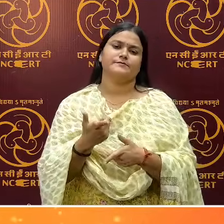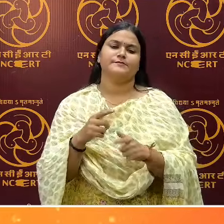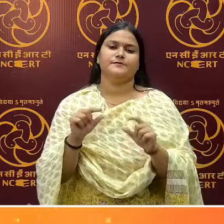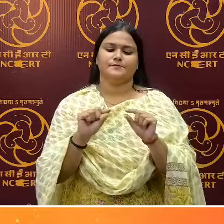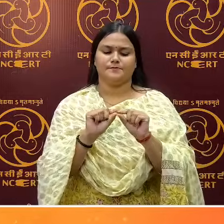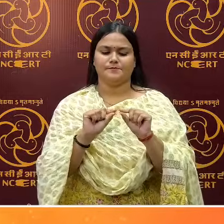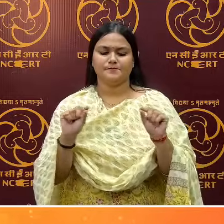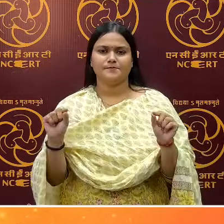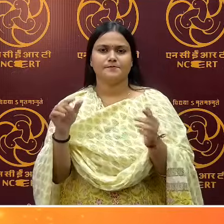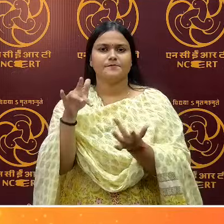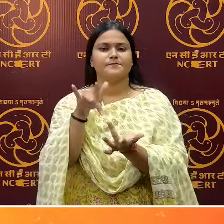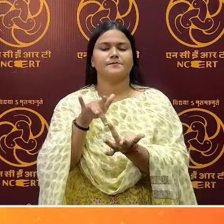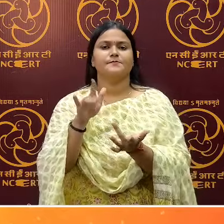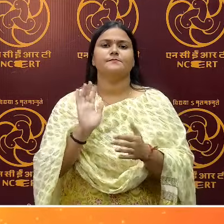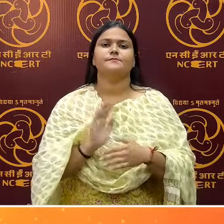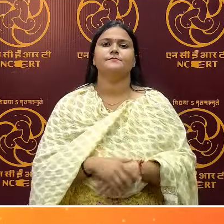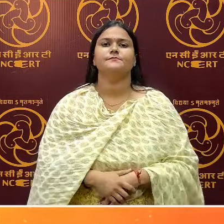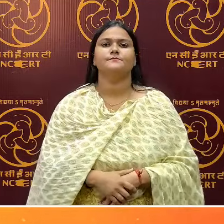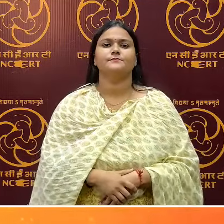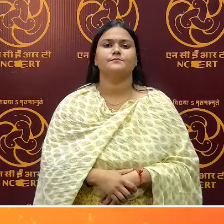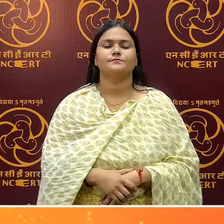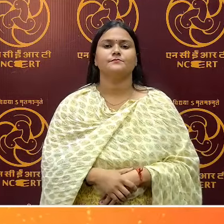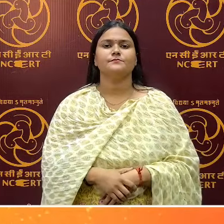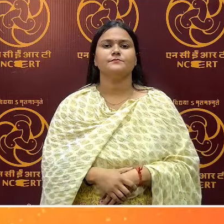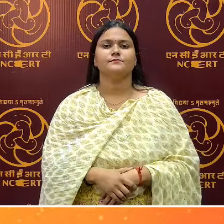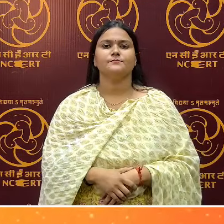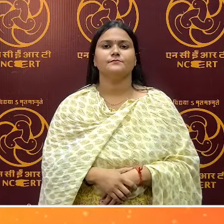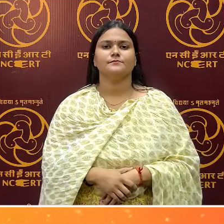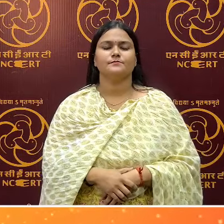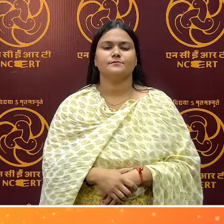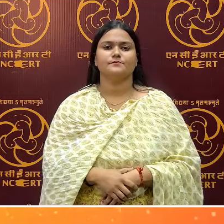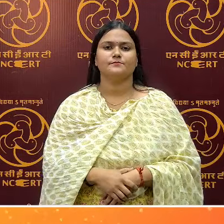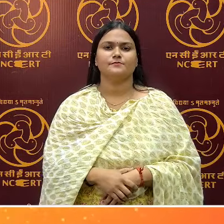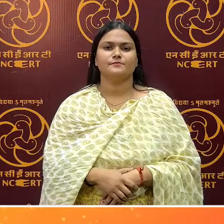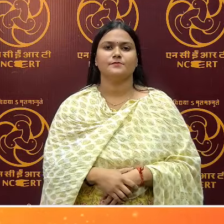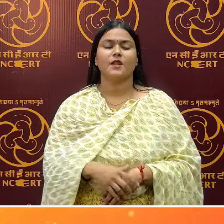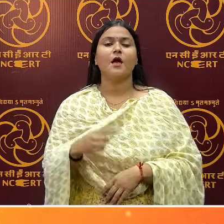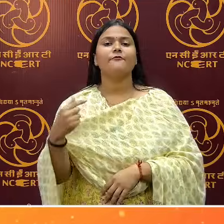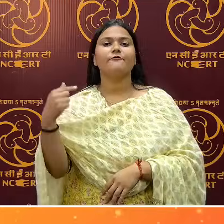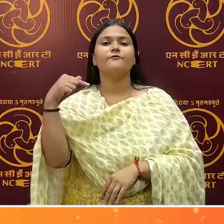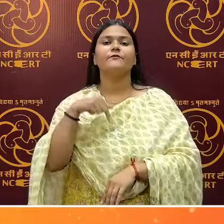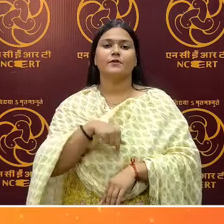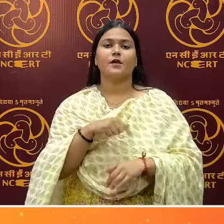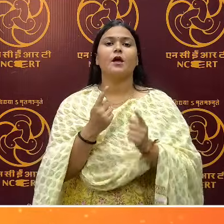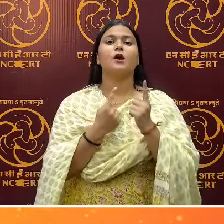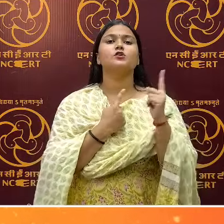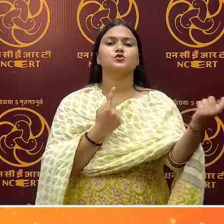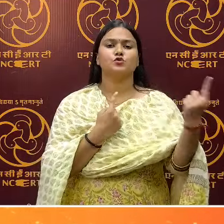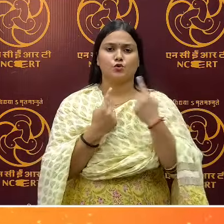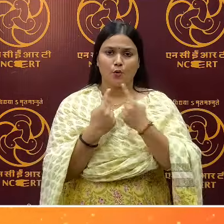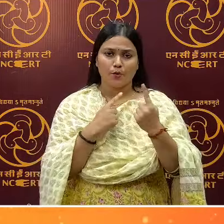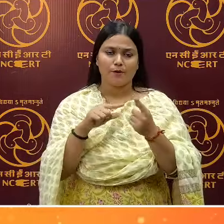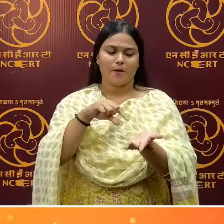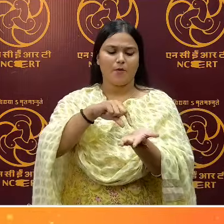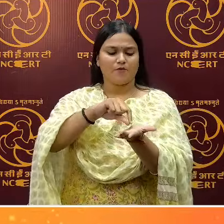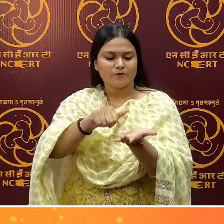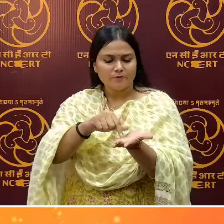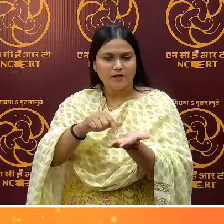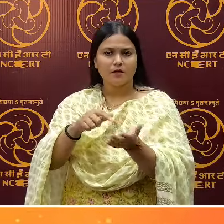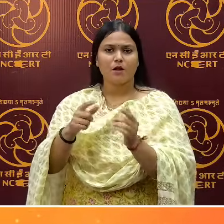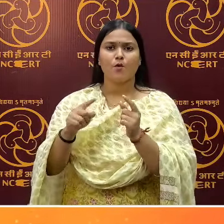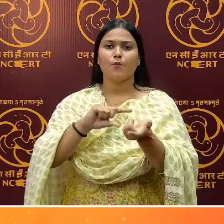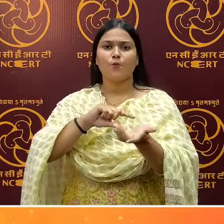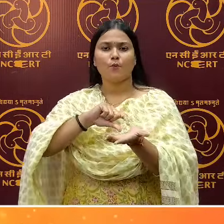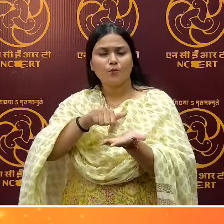line. Okay. All right. And ma'am, because we are talking about spinning and rotating, I also want